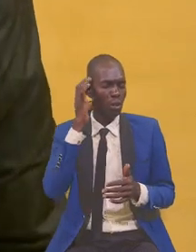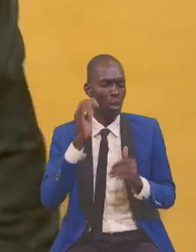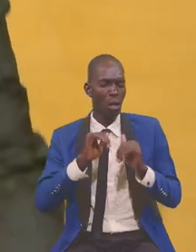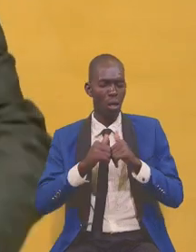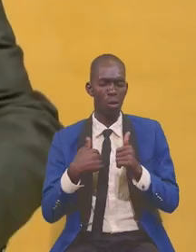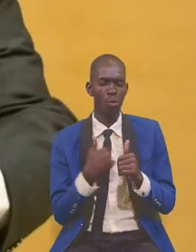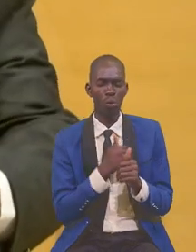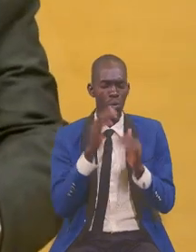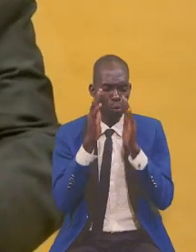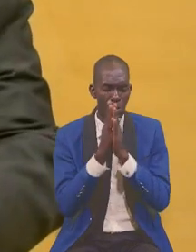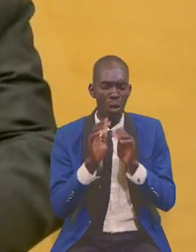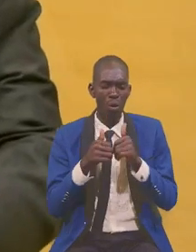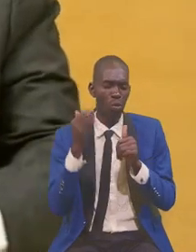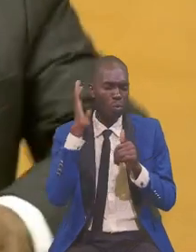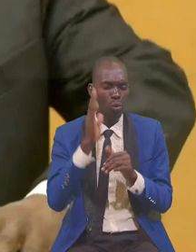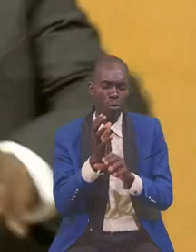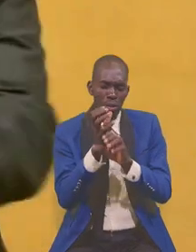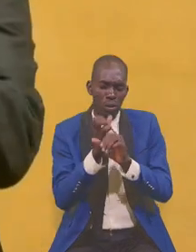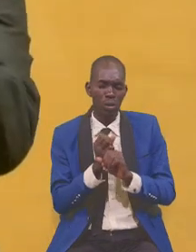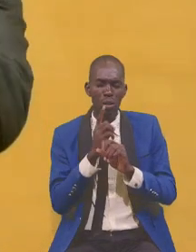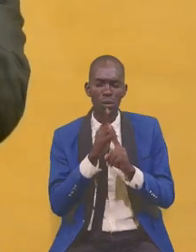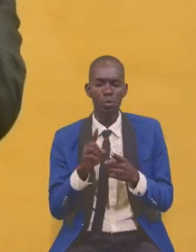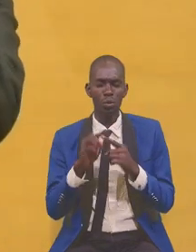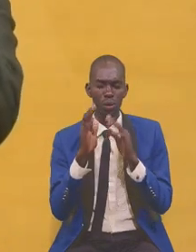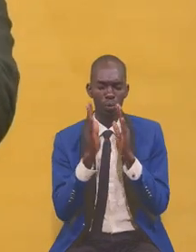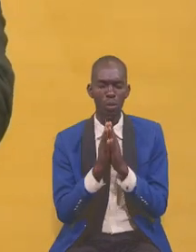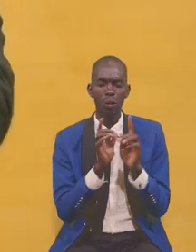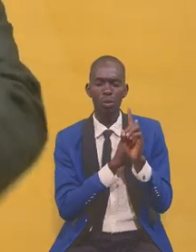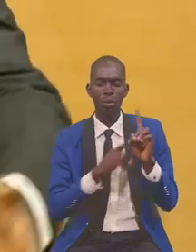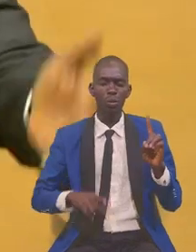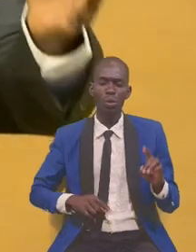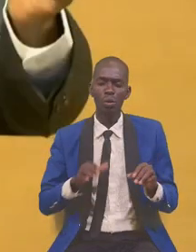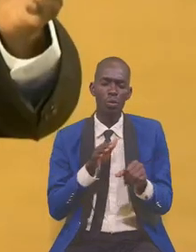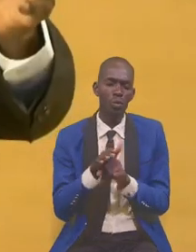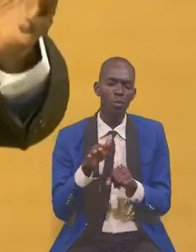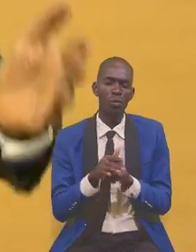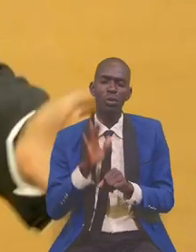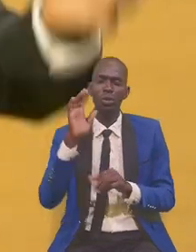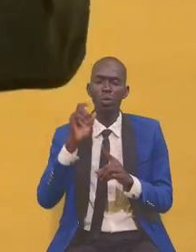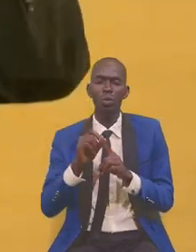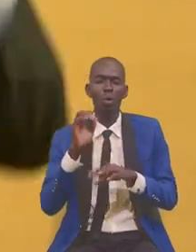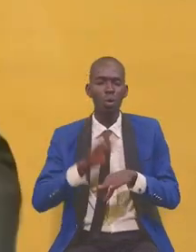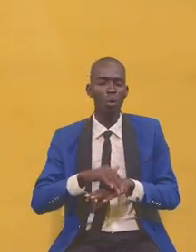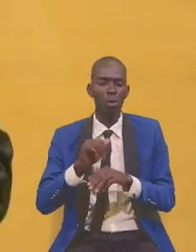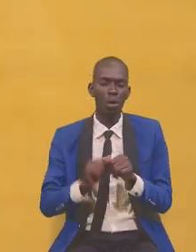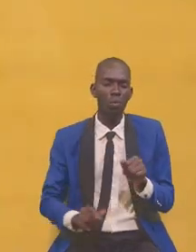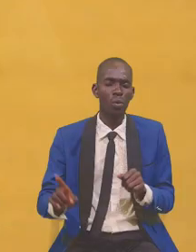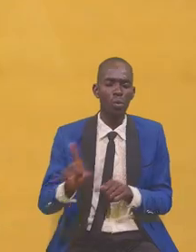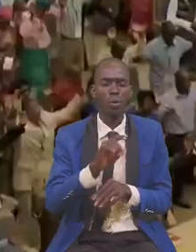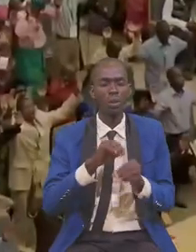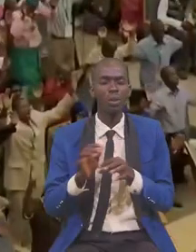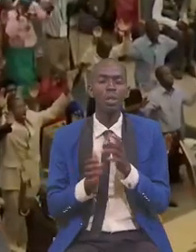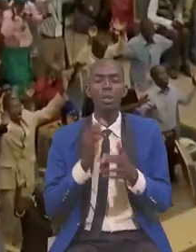in prayer. Lord, I pray, fulfill your word on everyone in